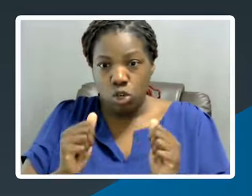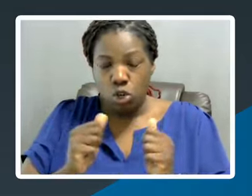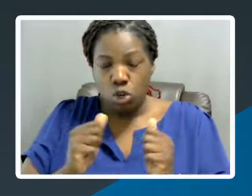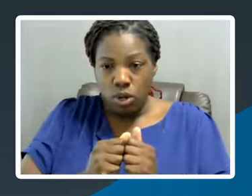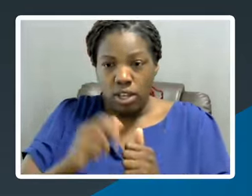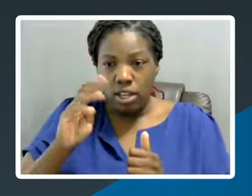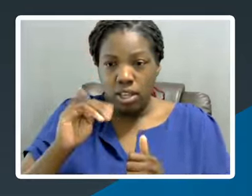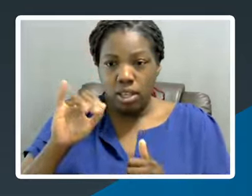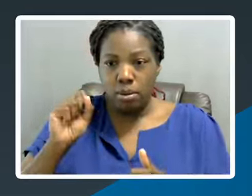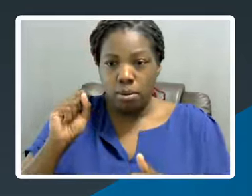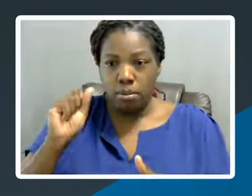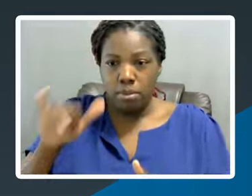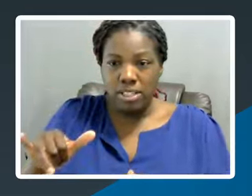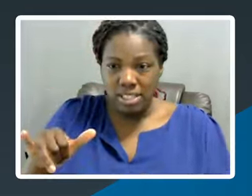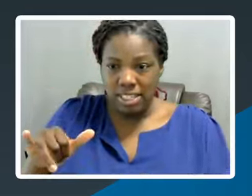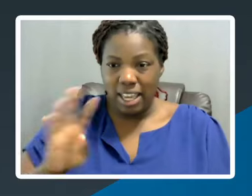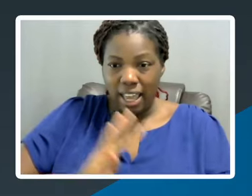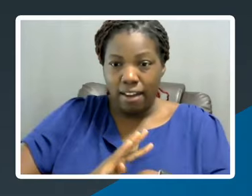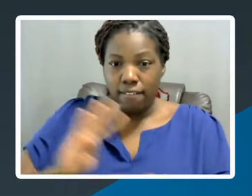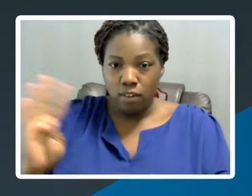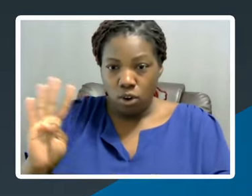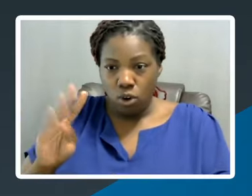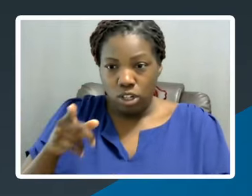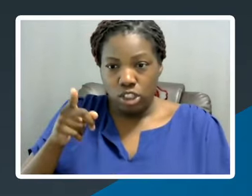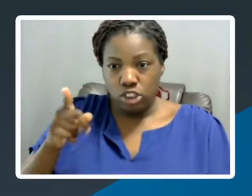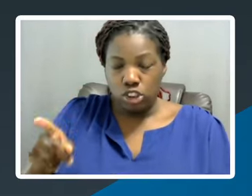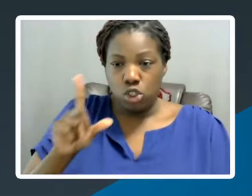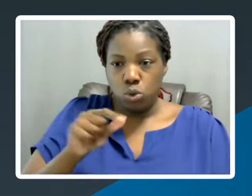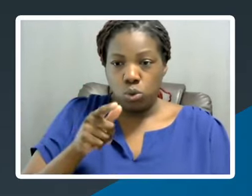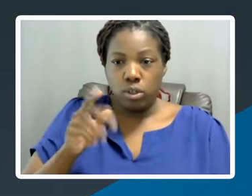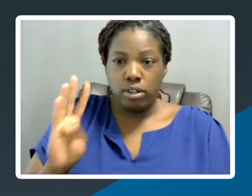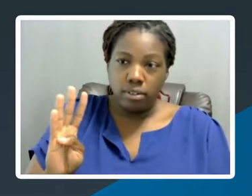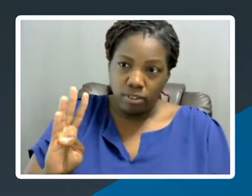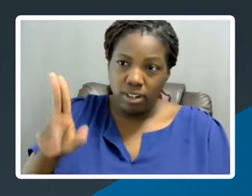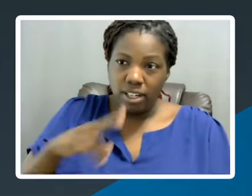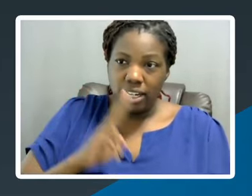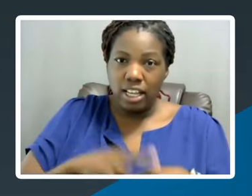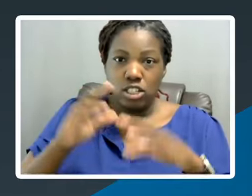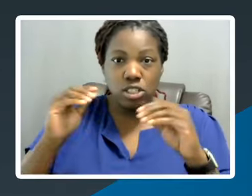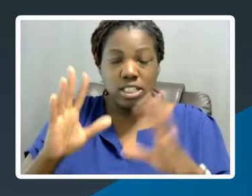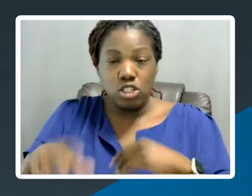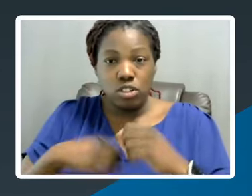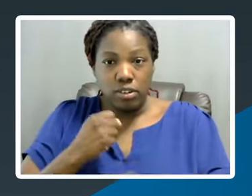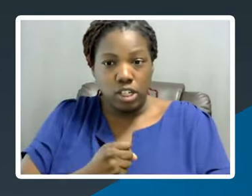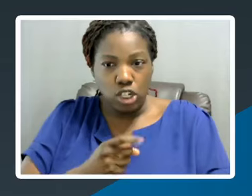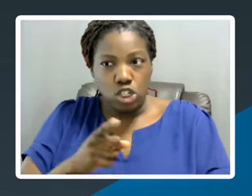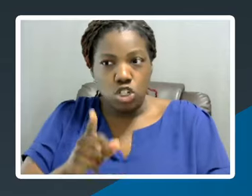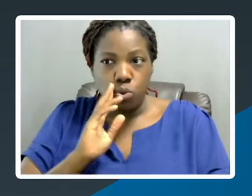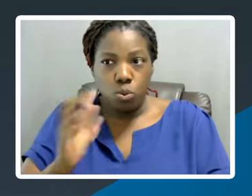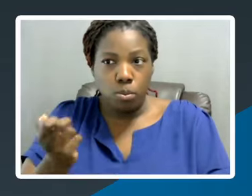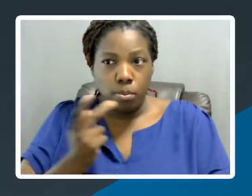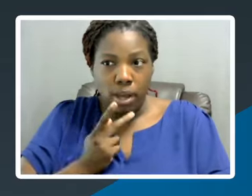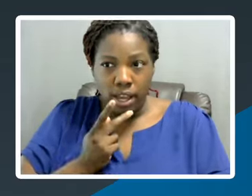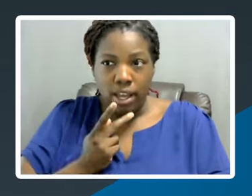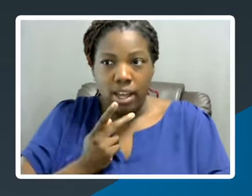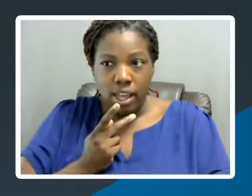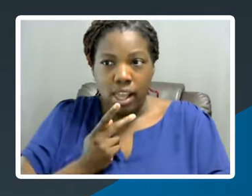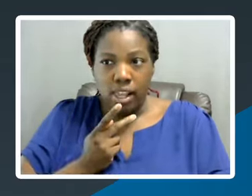this afternoon. Again, Missy is our 2024 National Teacher of the Year. She's going to come back and share with us